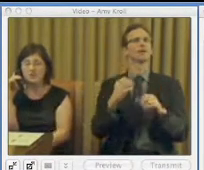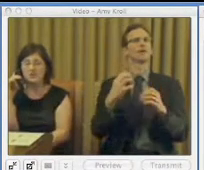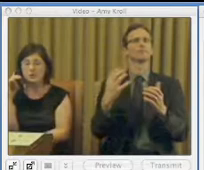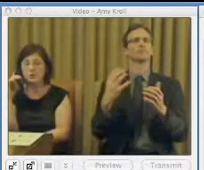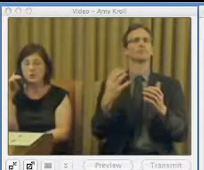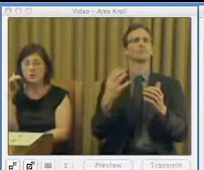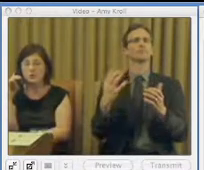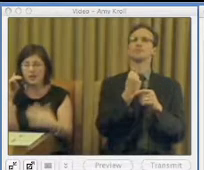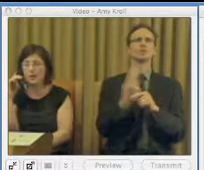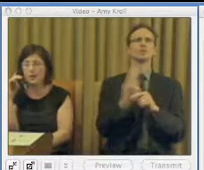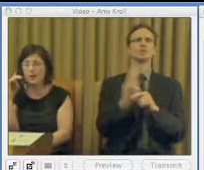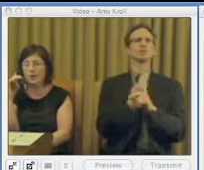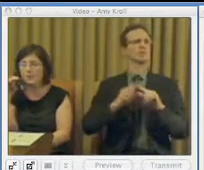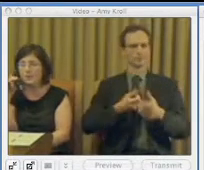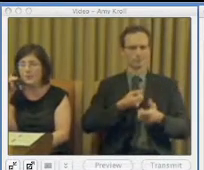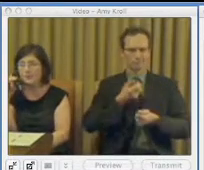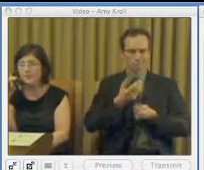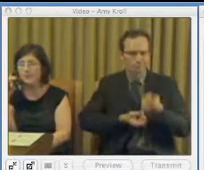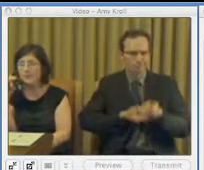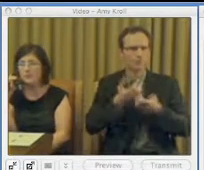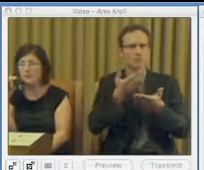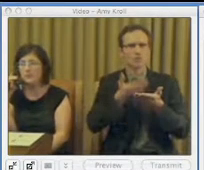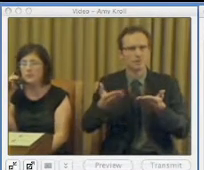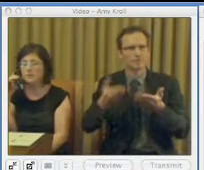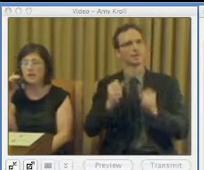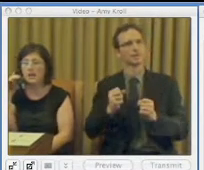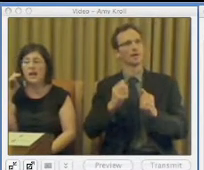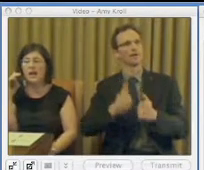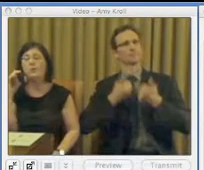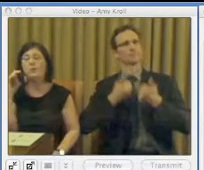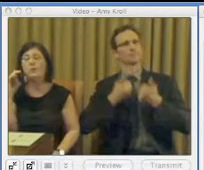resources that can be used by interpreters to enhance their work,